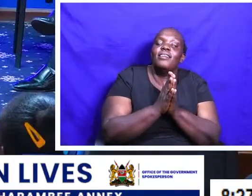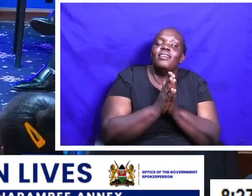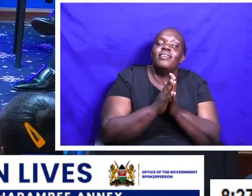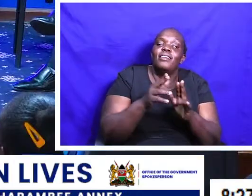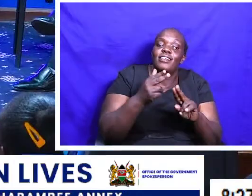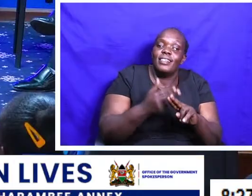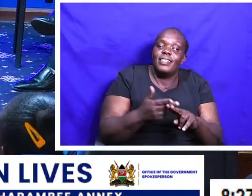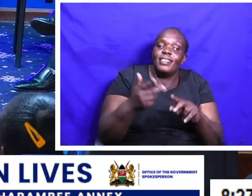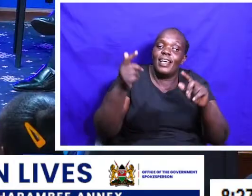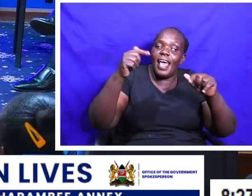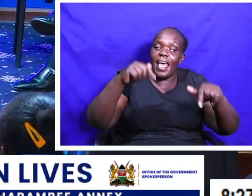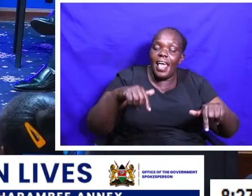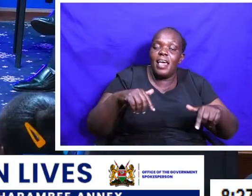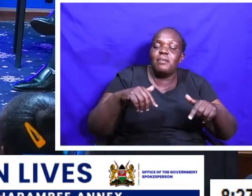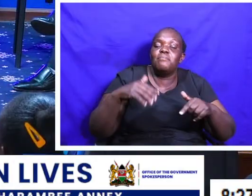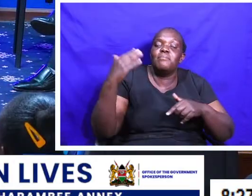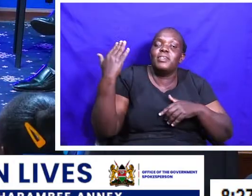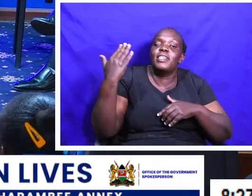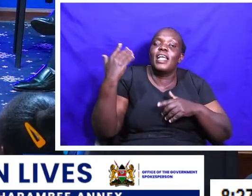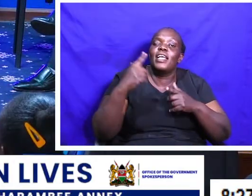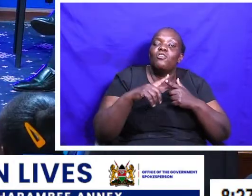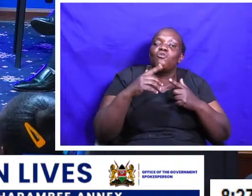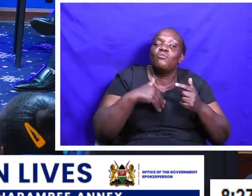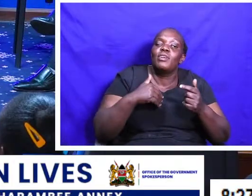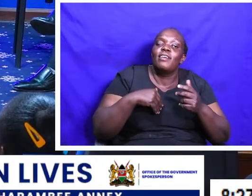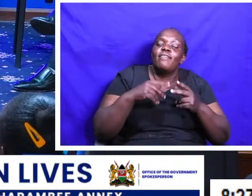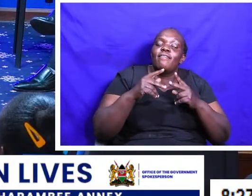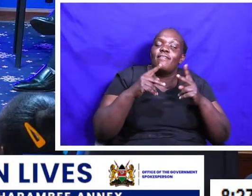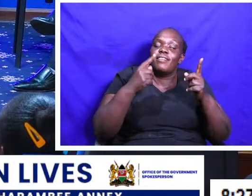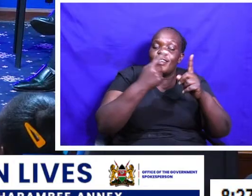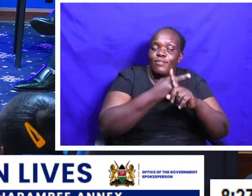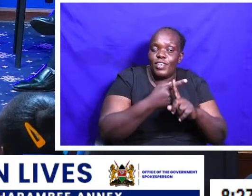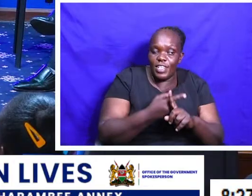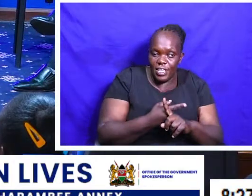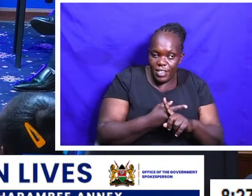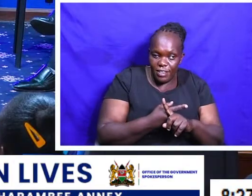and we sat down. He came and presented to me a very